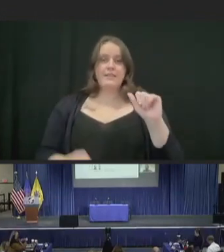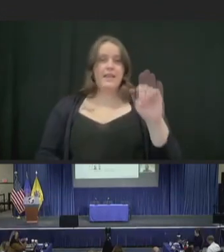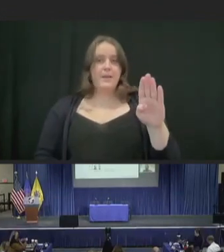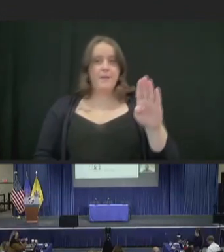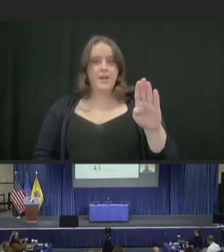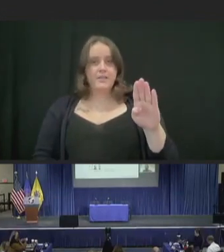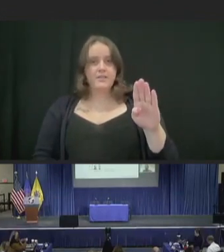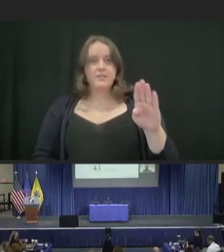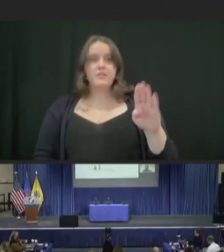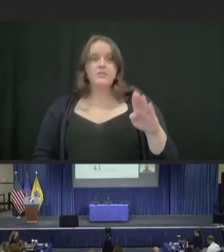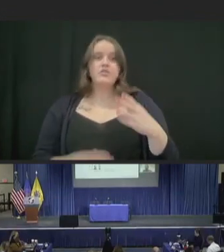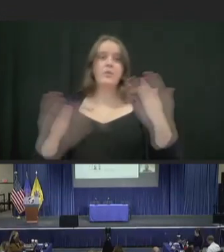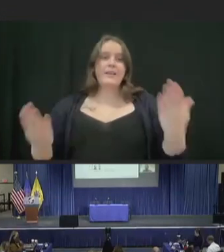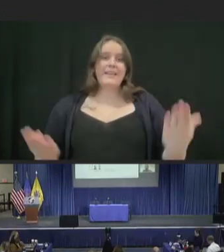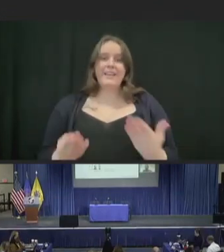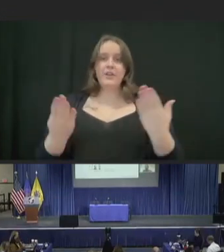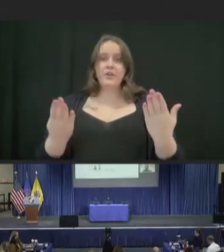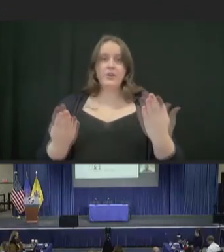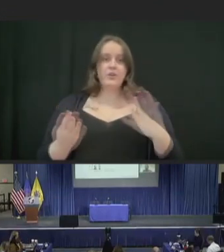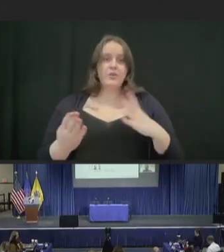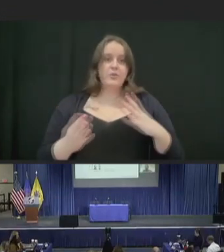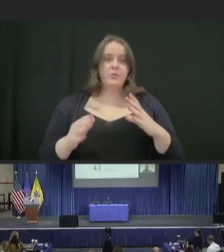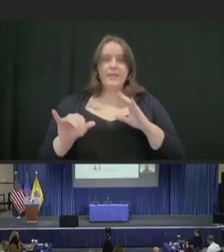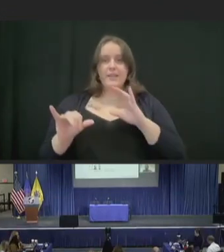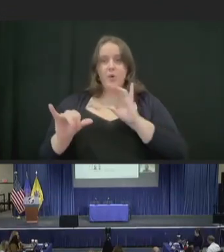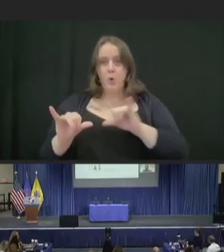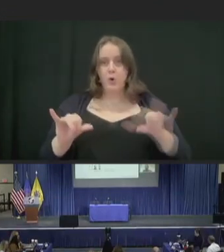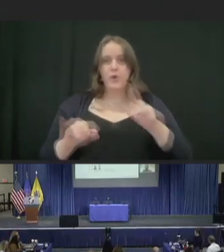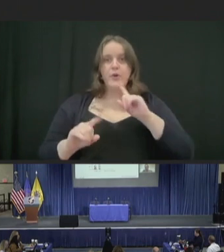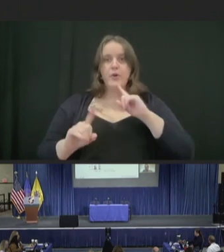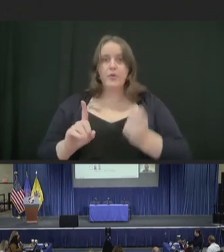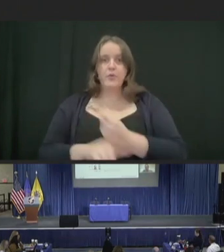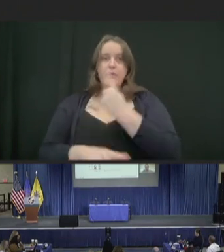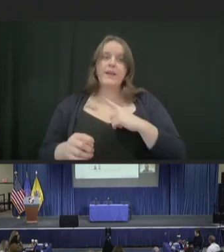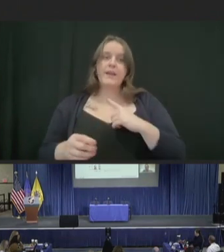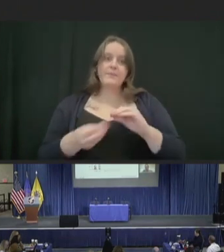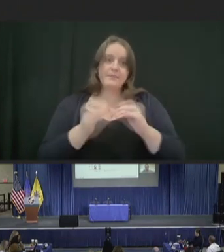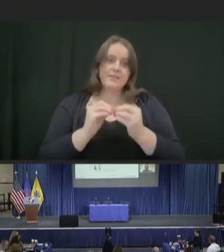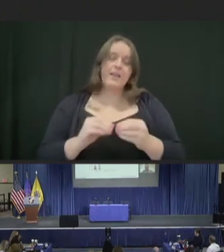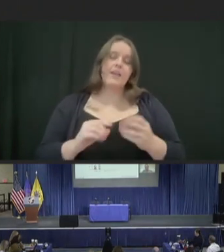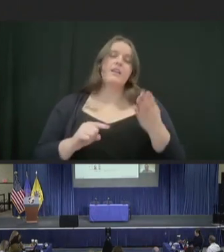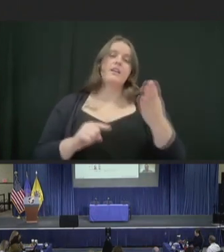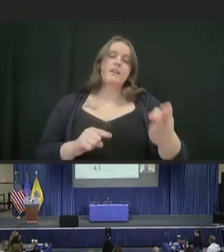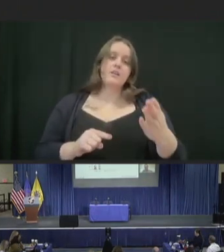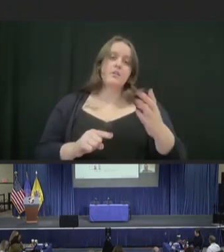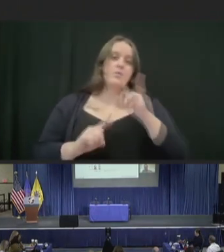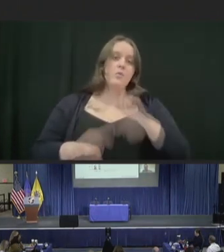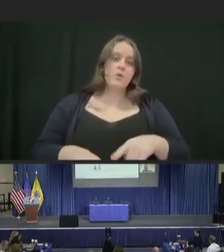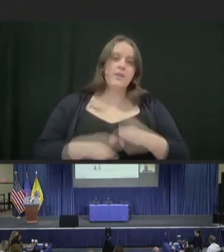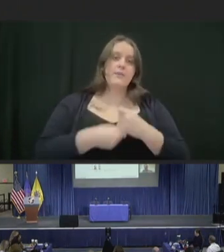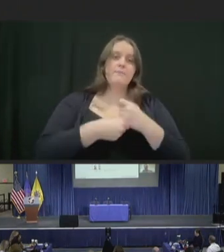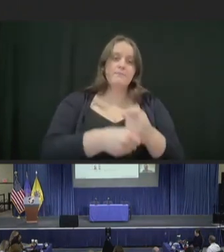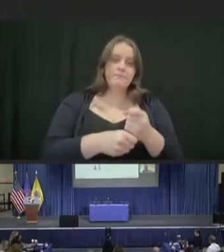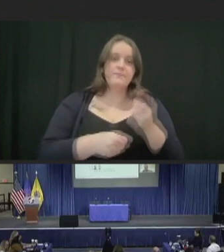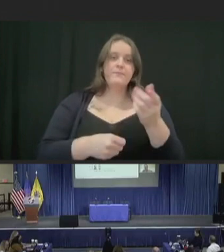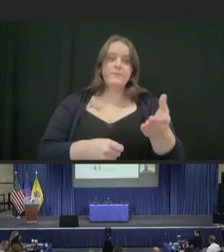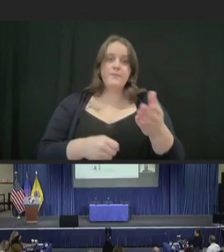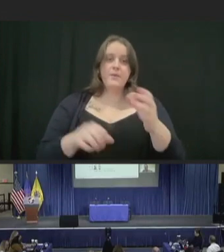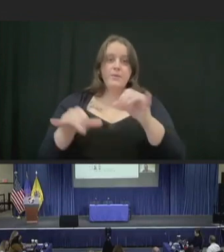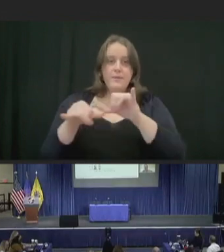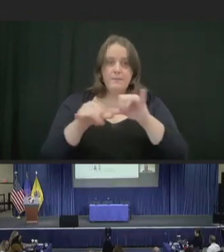like a random set of these, about 50 of them, and produced them, the ones shown in gray, and we measured their affinity for the